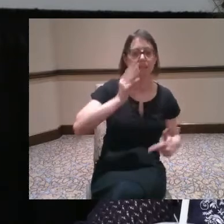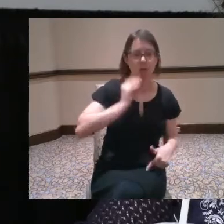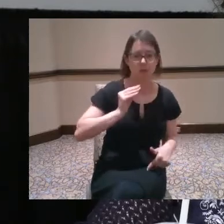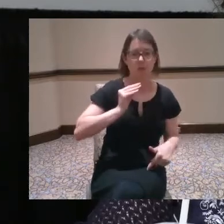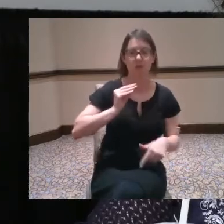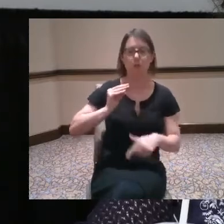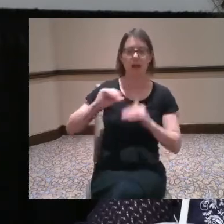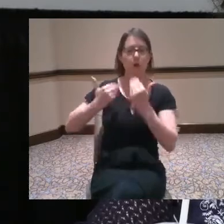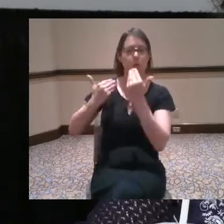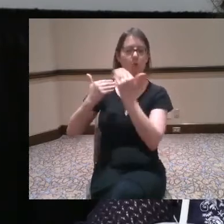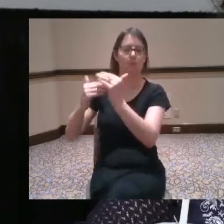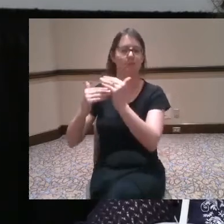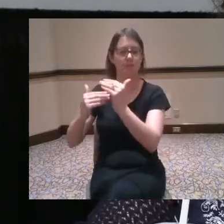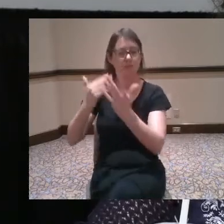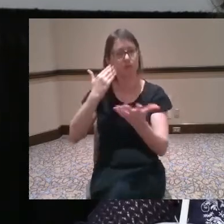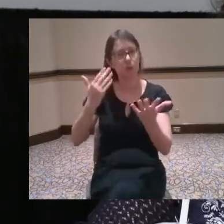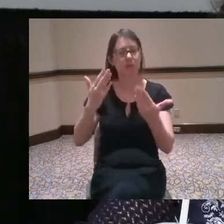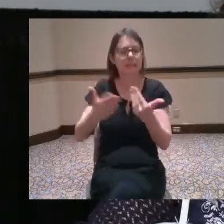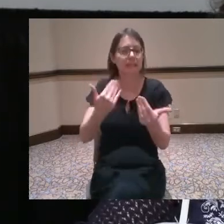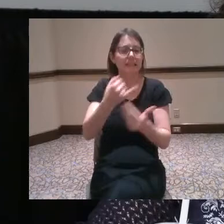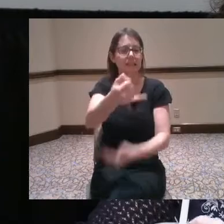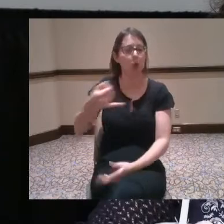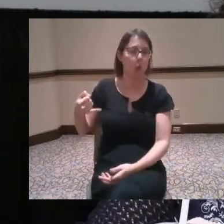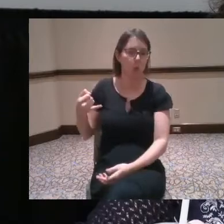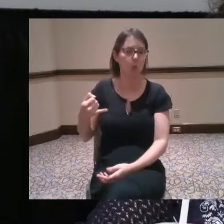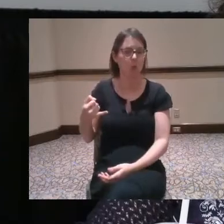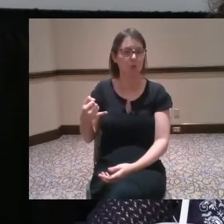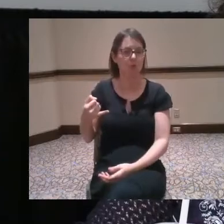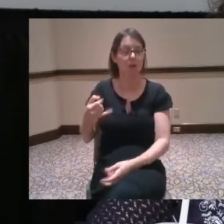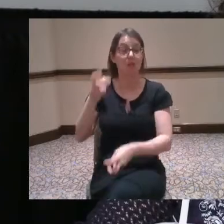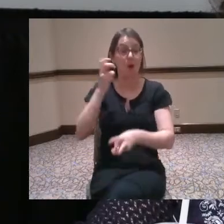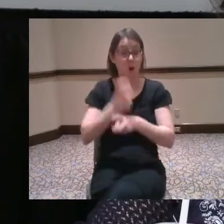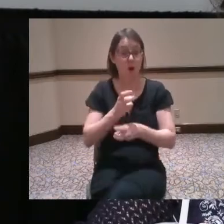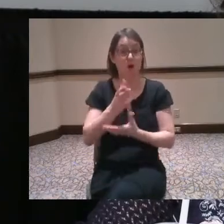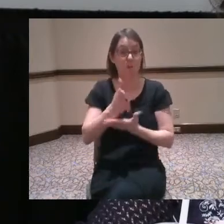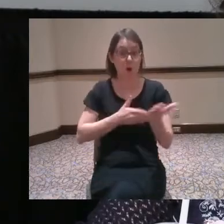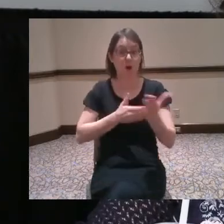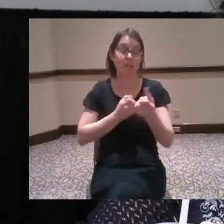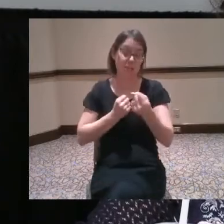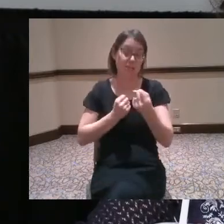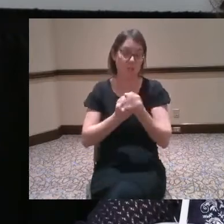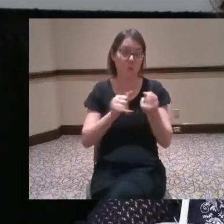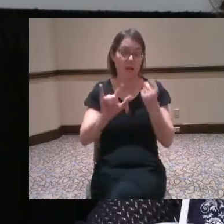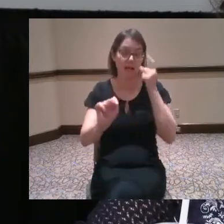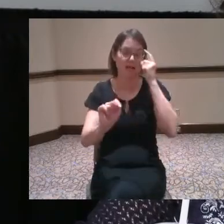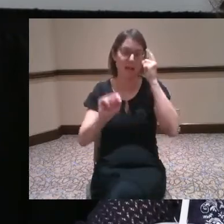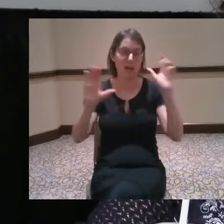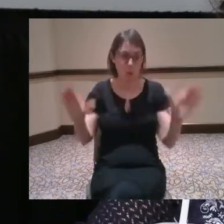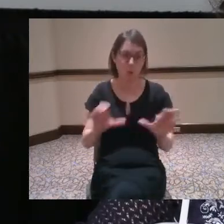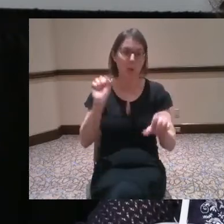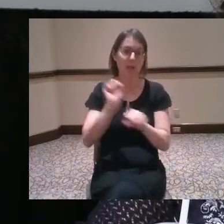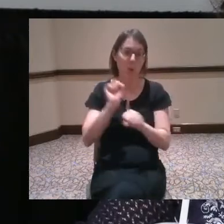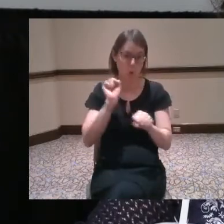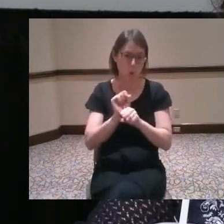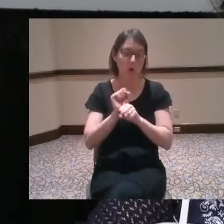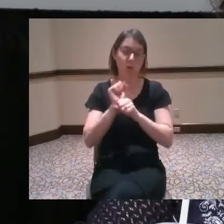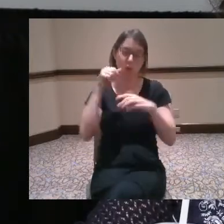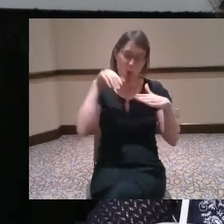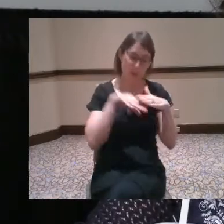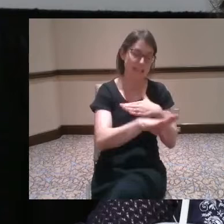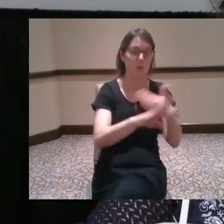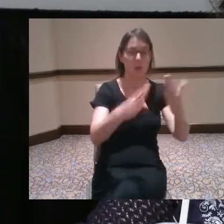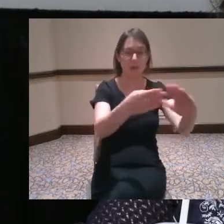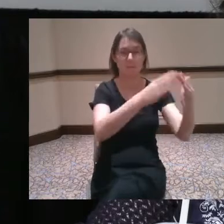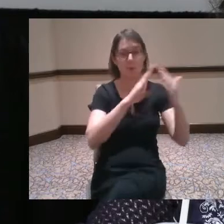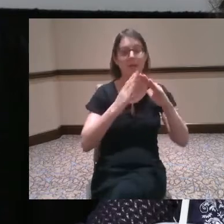draw those lines? And it's easy to do. You just have to stay. The hard part is standing behind it and doing the work to go into those communities to make